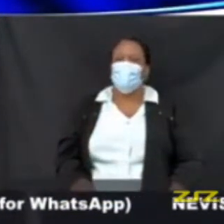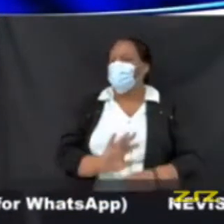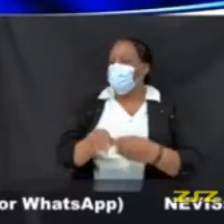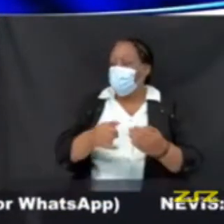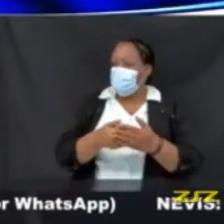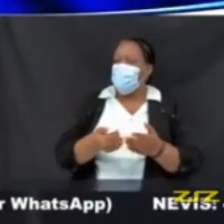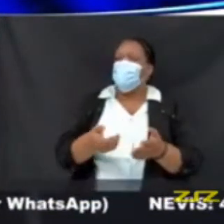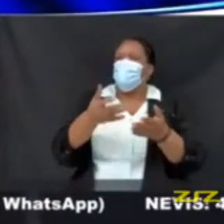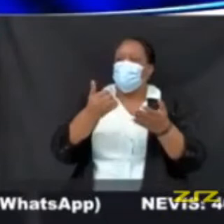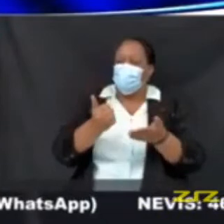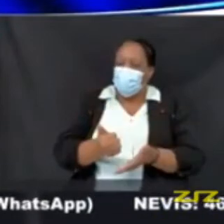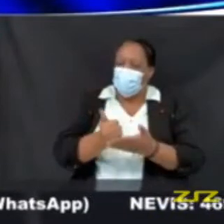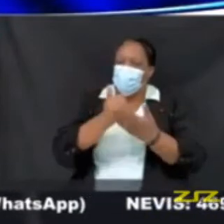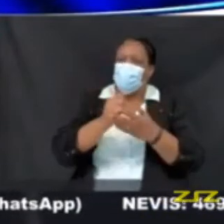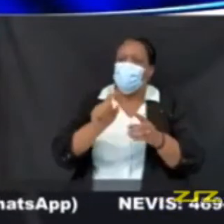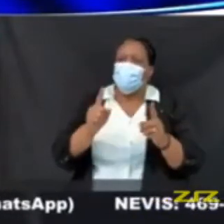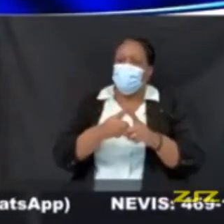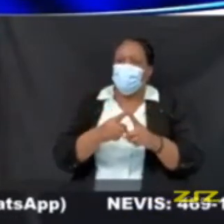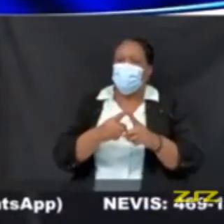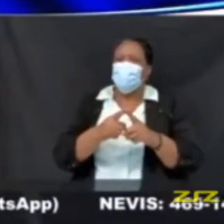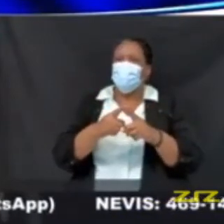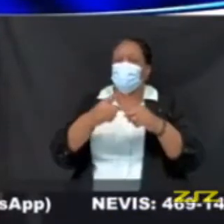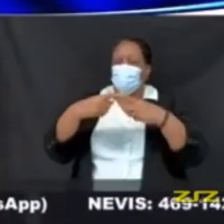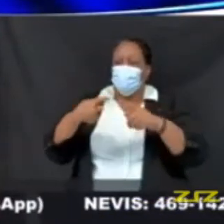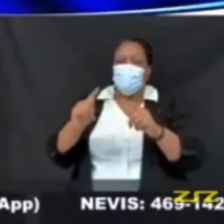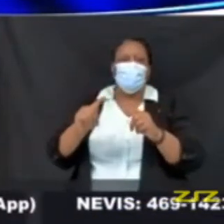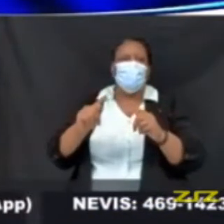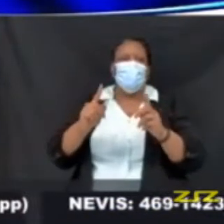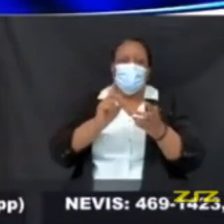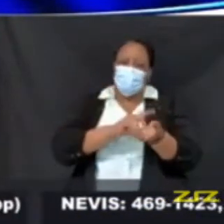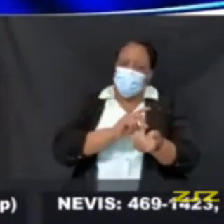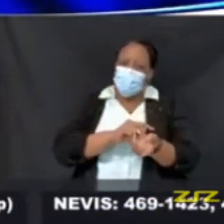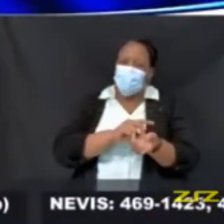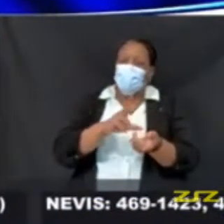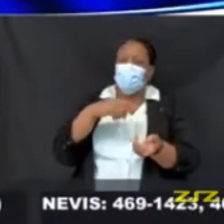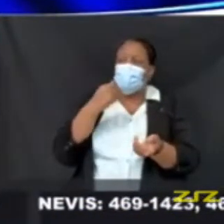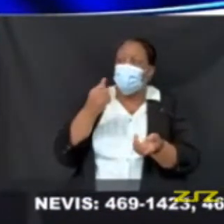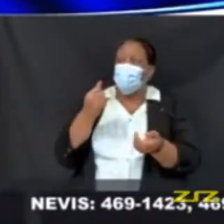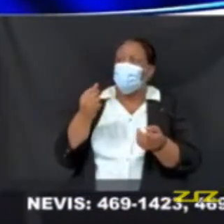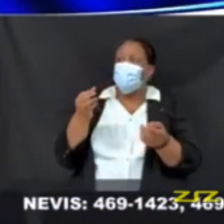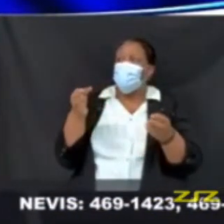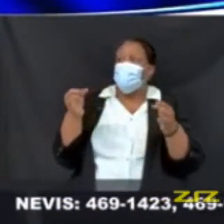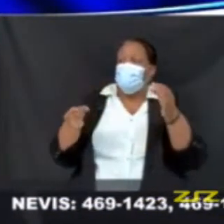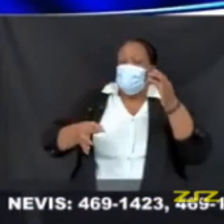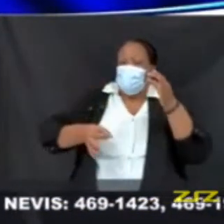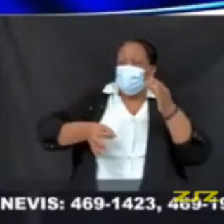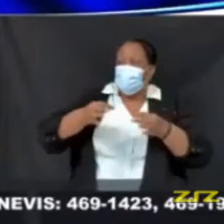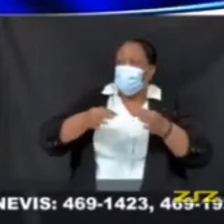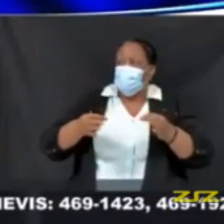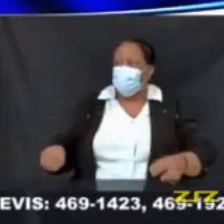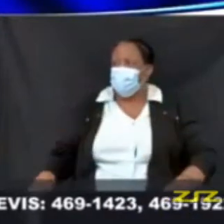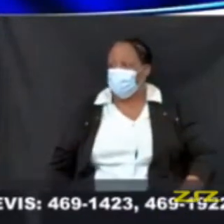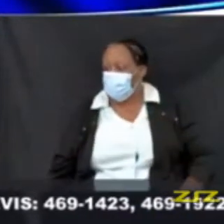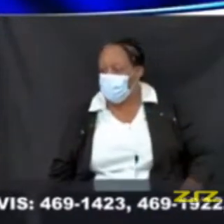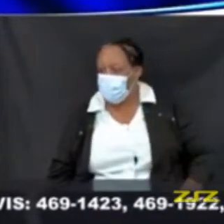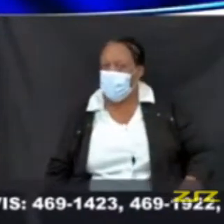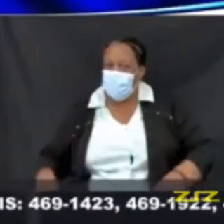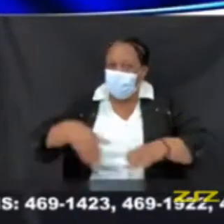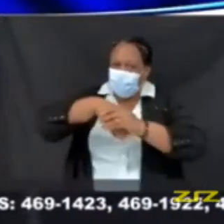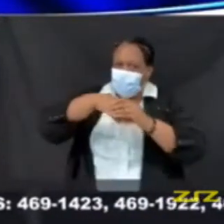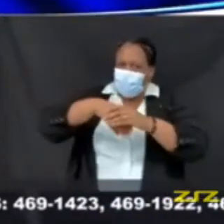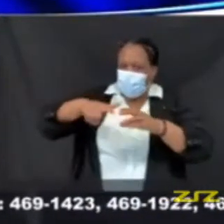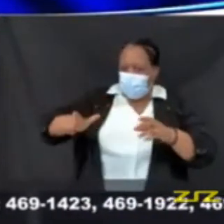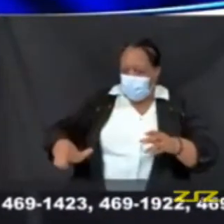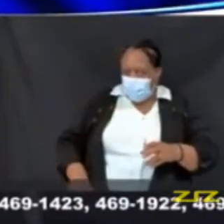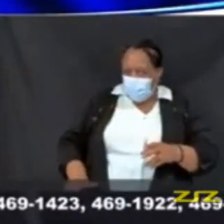have, I would suggest that you seek medical care. Blood clots in the leg, the person might realize that they're having pain in the calf